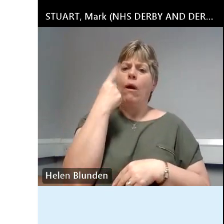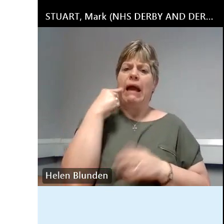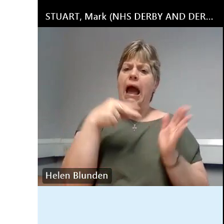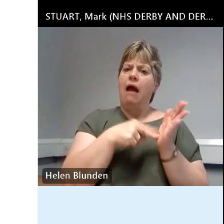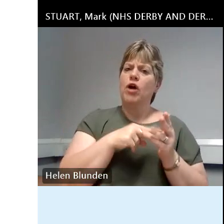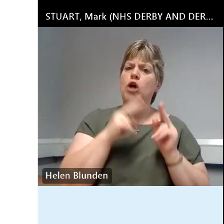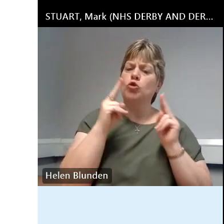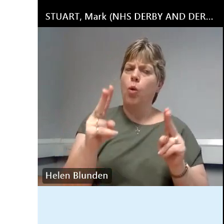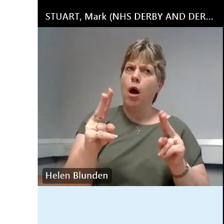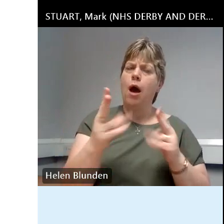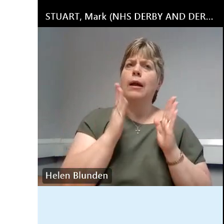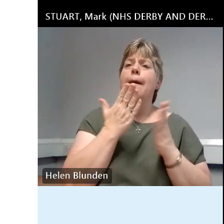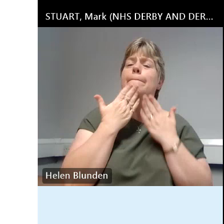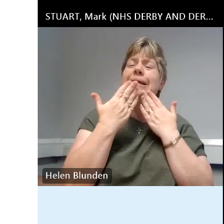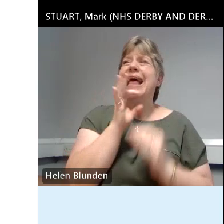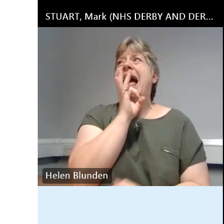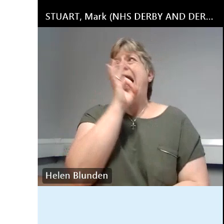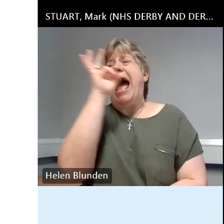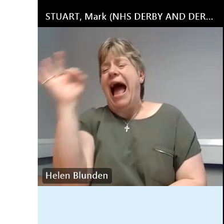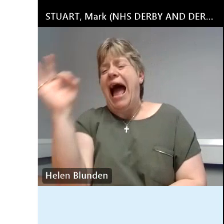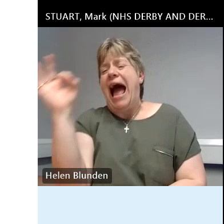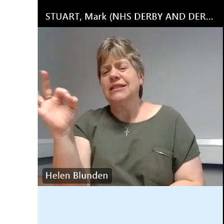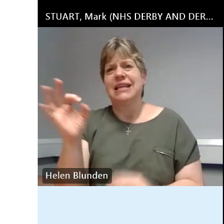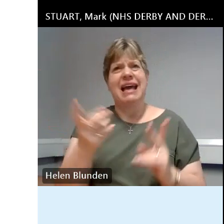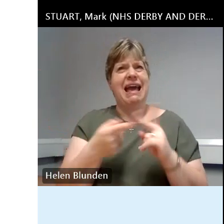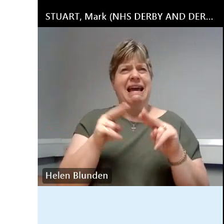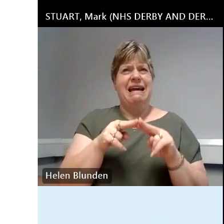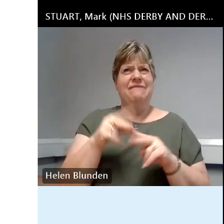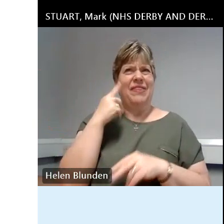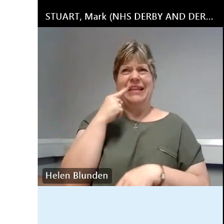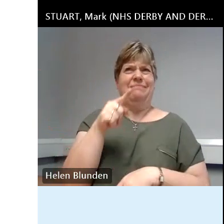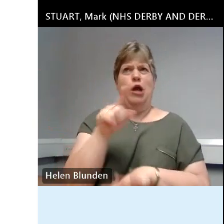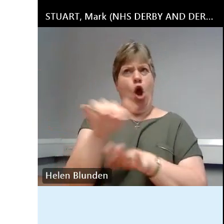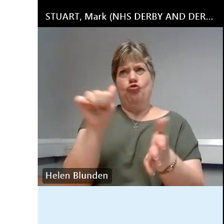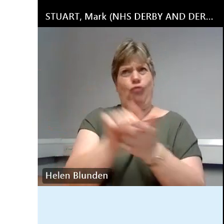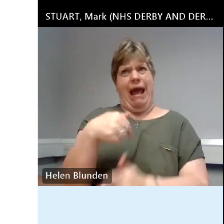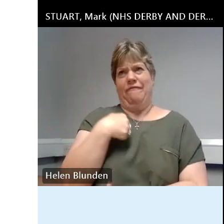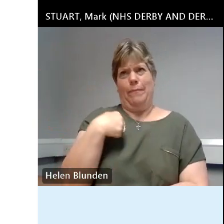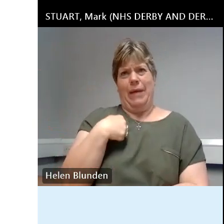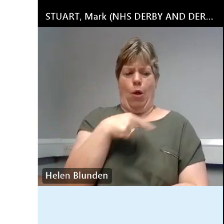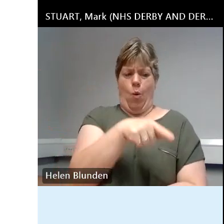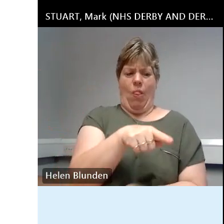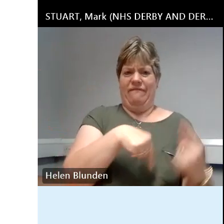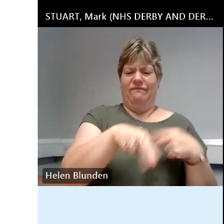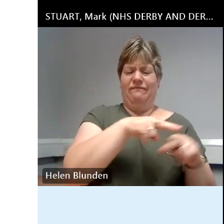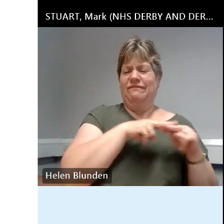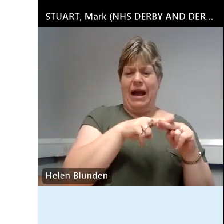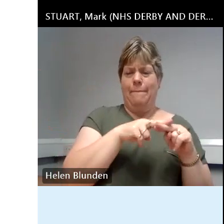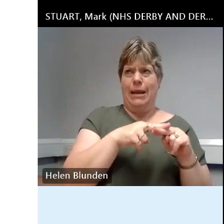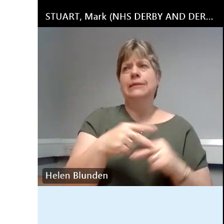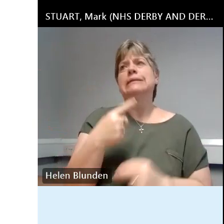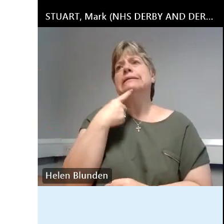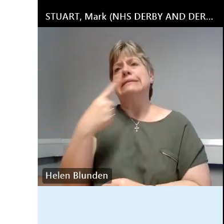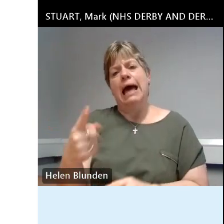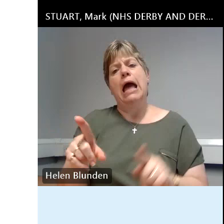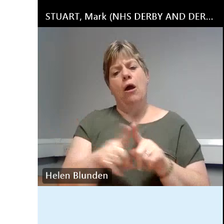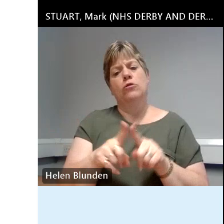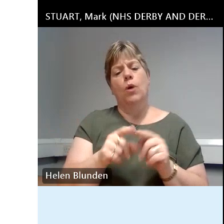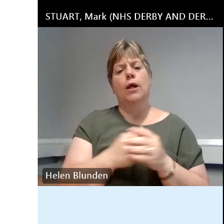feel empowered to ask. But also, if you don't think it's the right decision for you and your loved ones, you know, that will be taken into